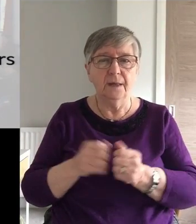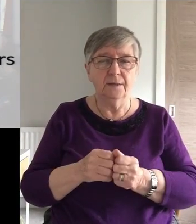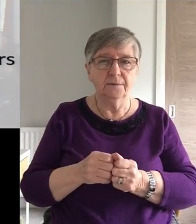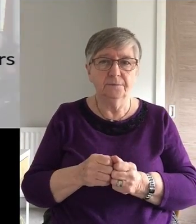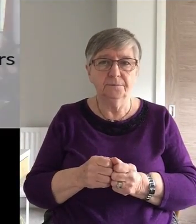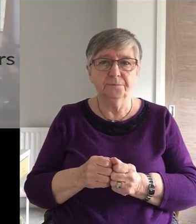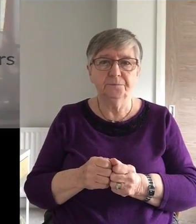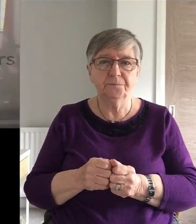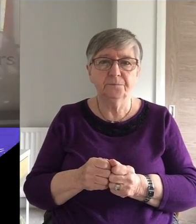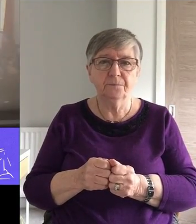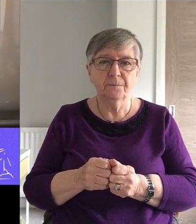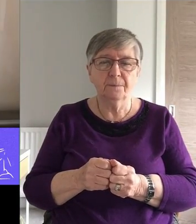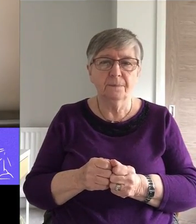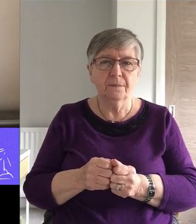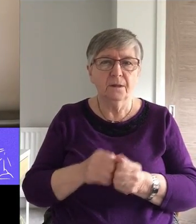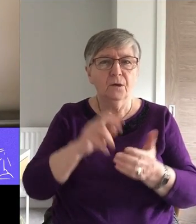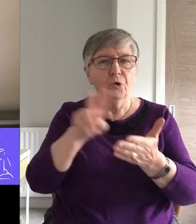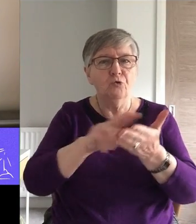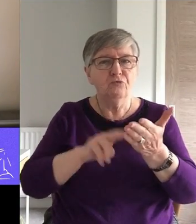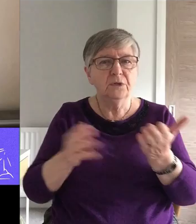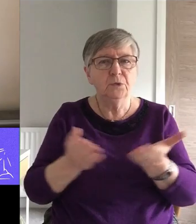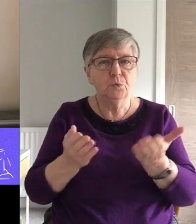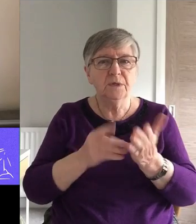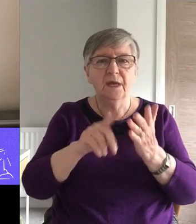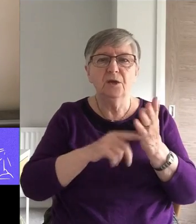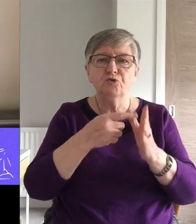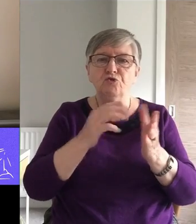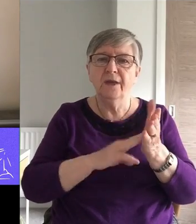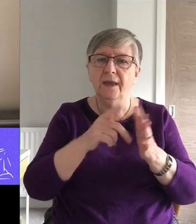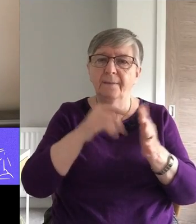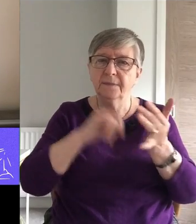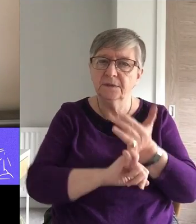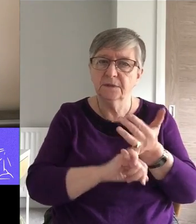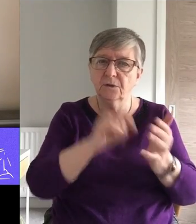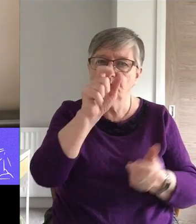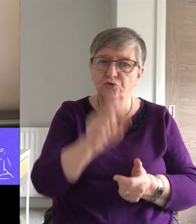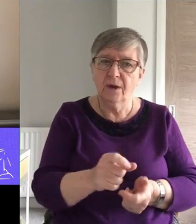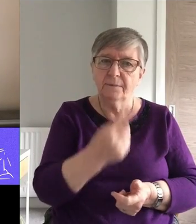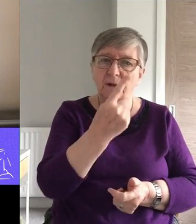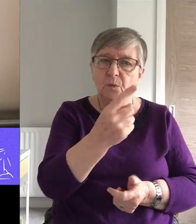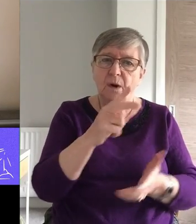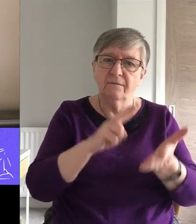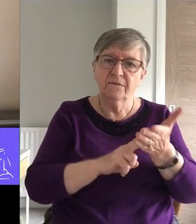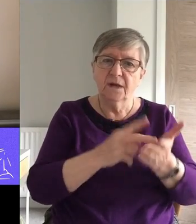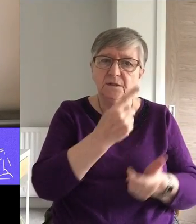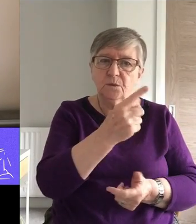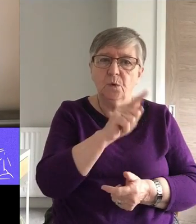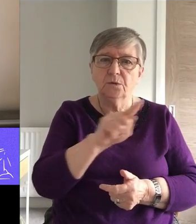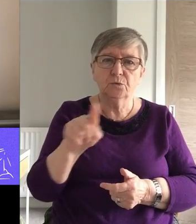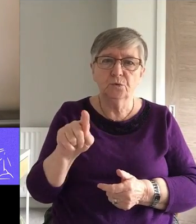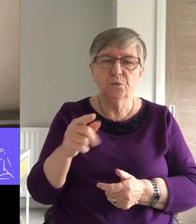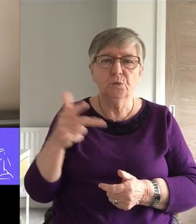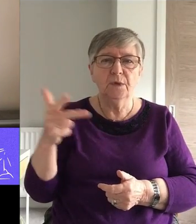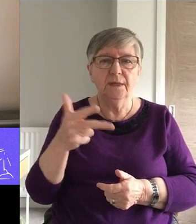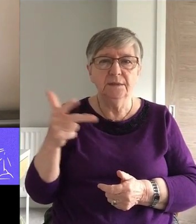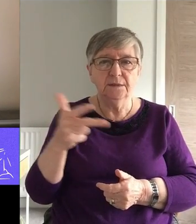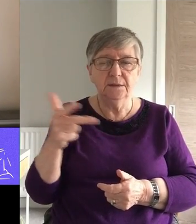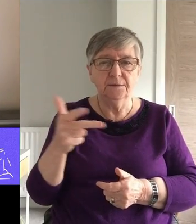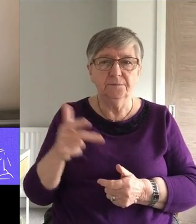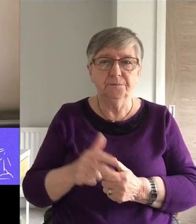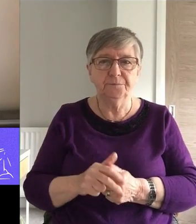now and forever. Amen. This morning's reading is from James chapter 1, and we're reading from verse 1 to